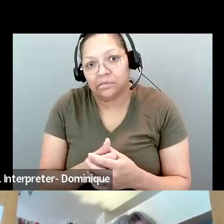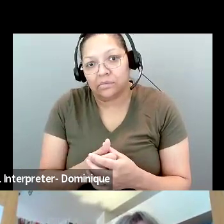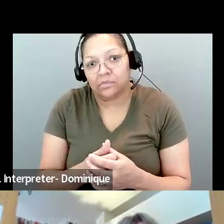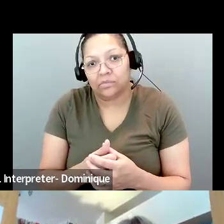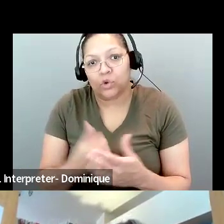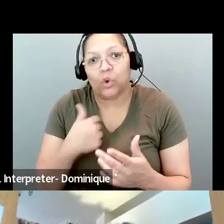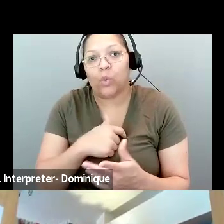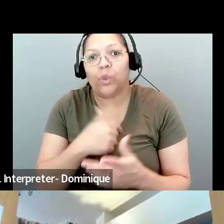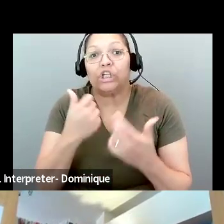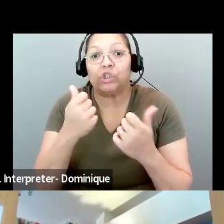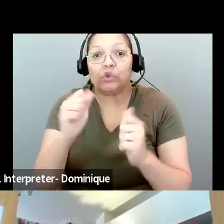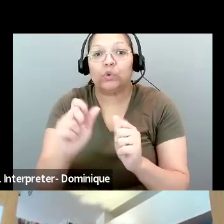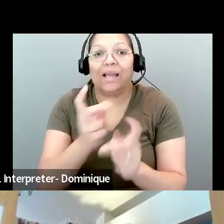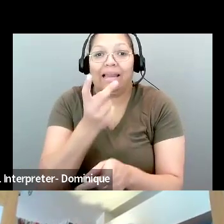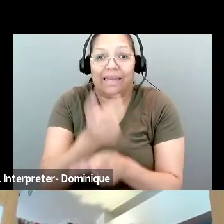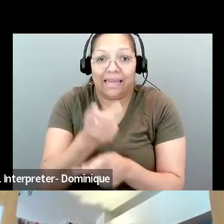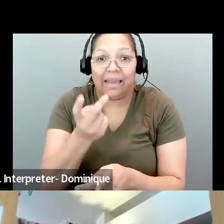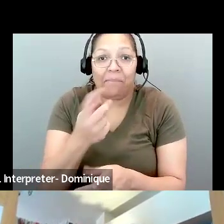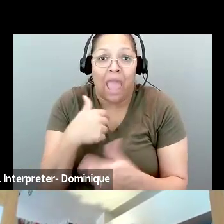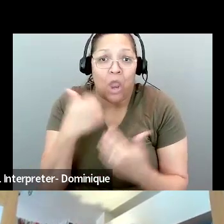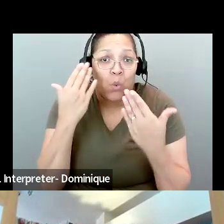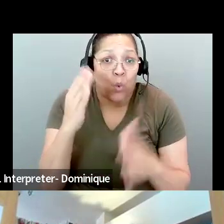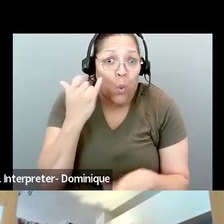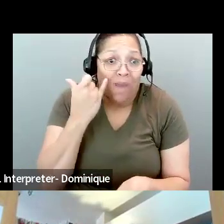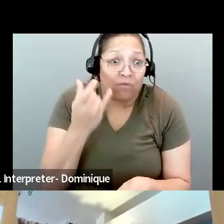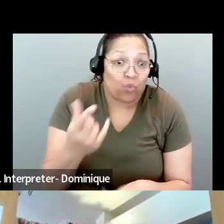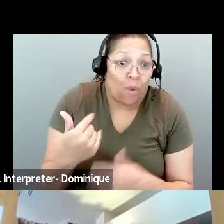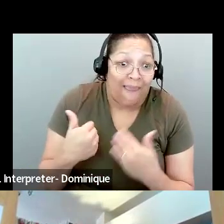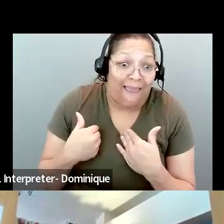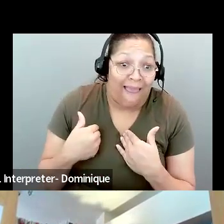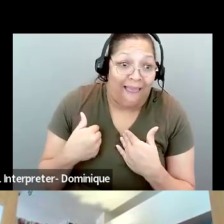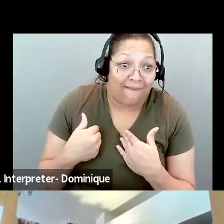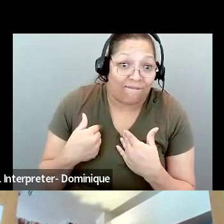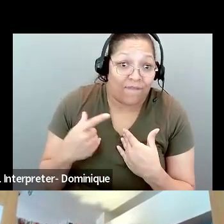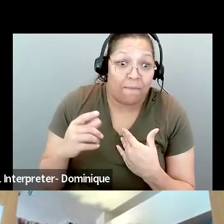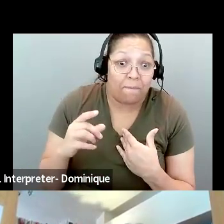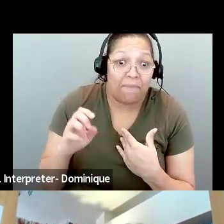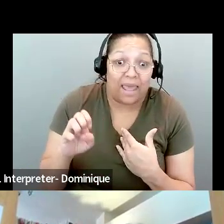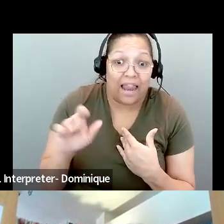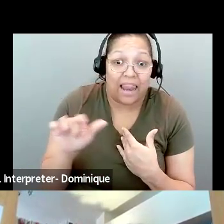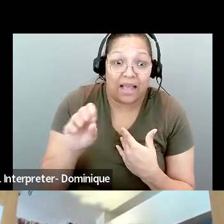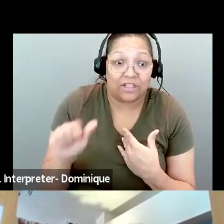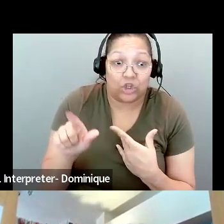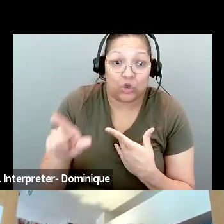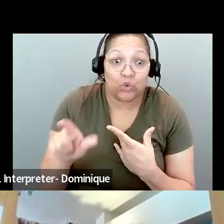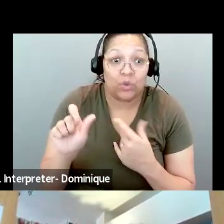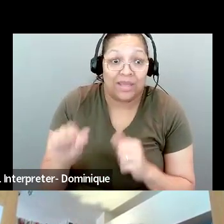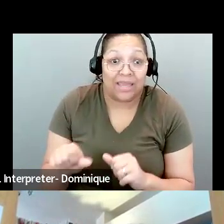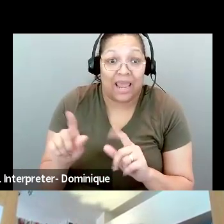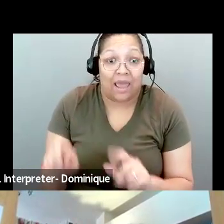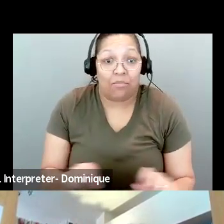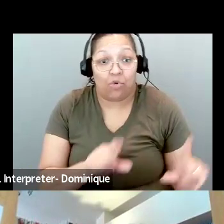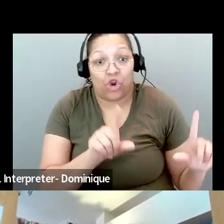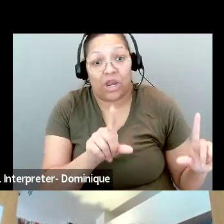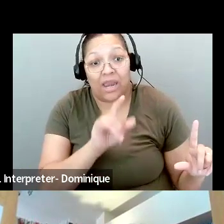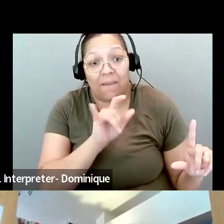keep, and I don't know if you happen to have those right there, Alyssa, that you can put up, the advocacy priorities.